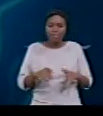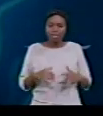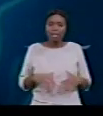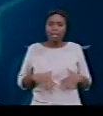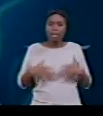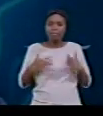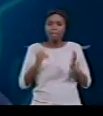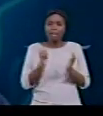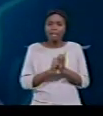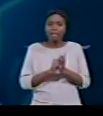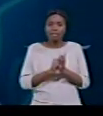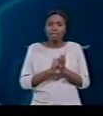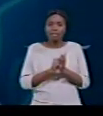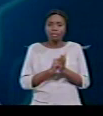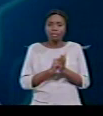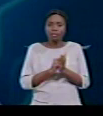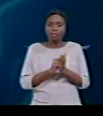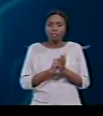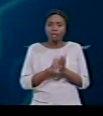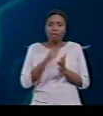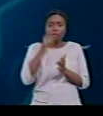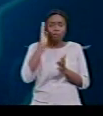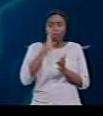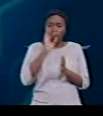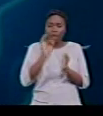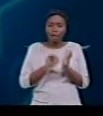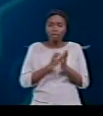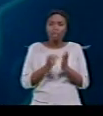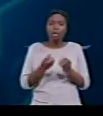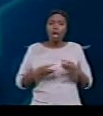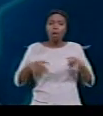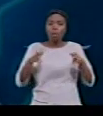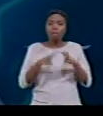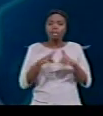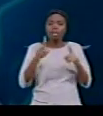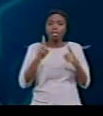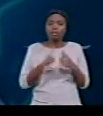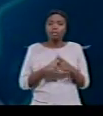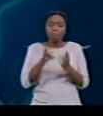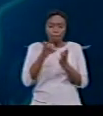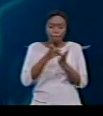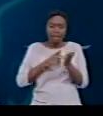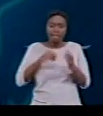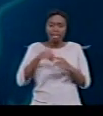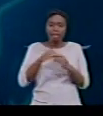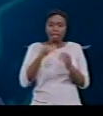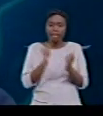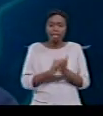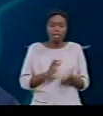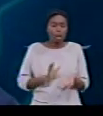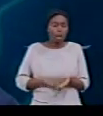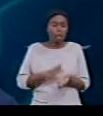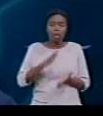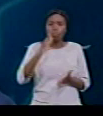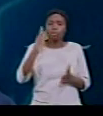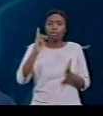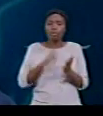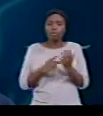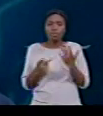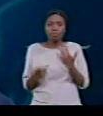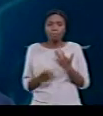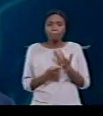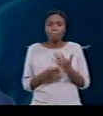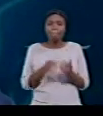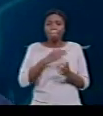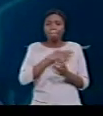will be counted worthy. Counted worthy to partake in that glorious event. And you